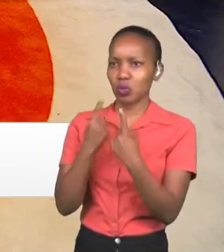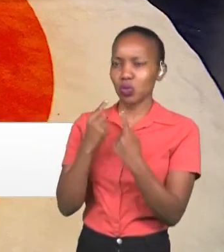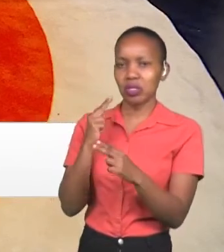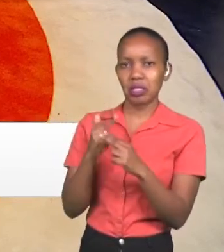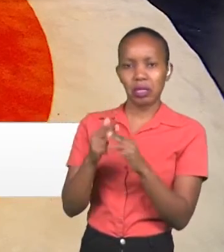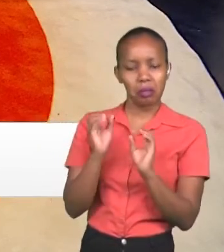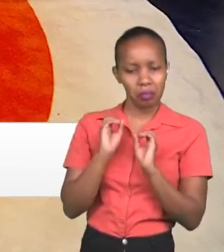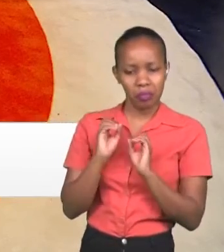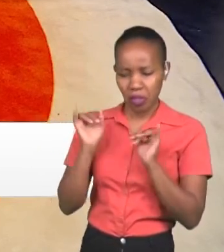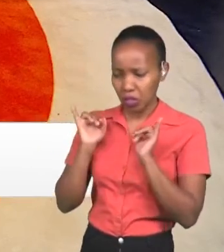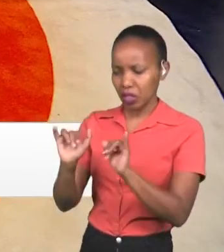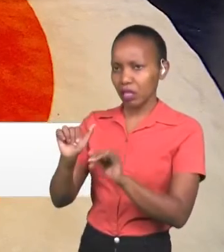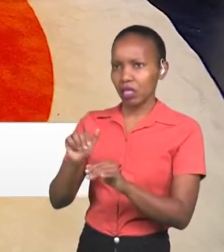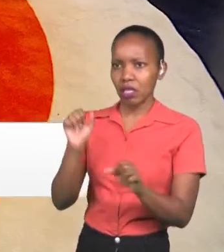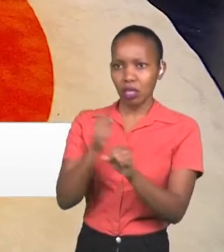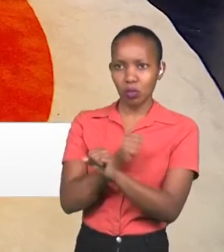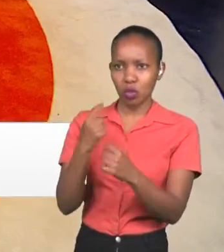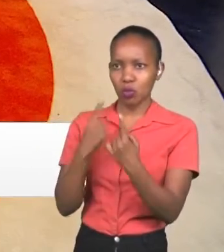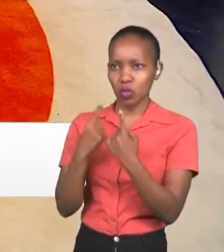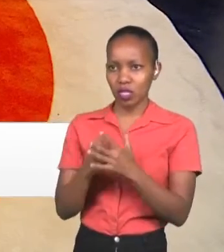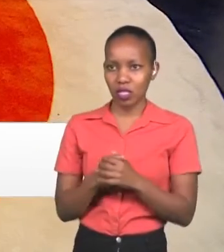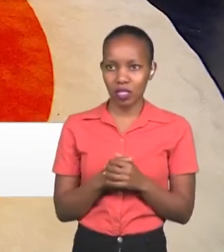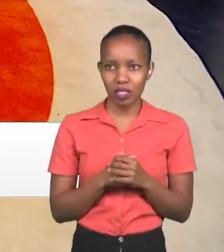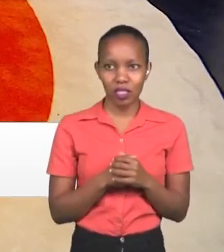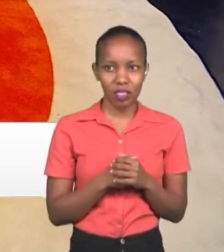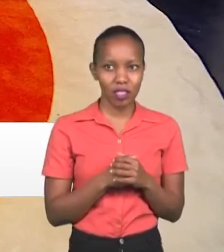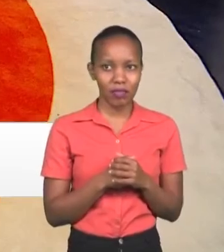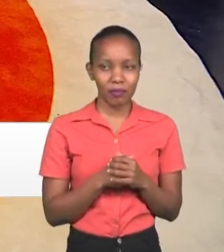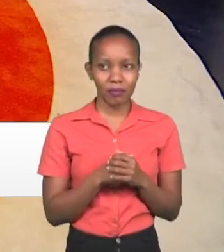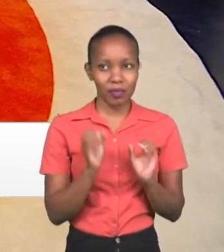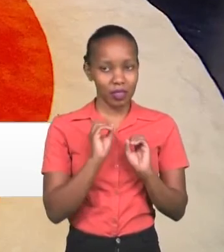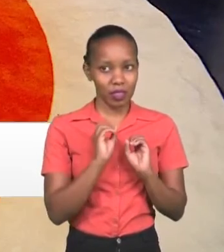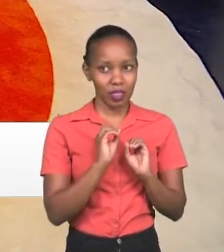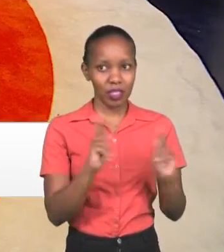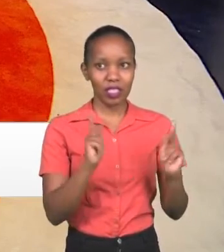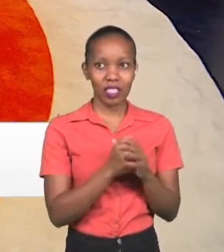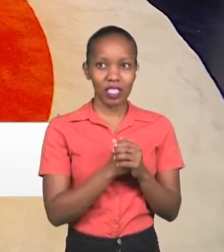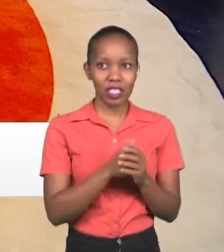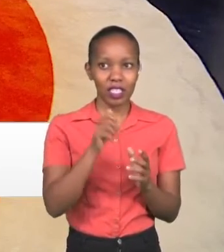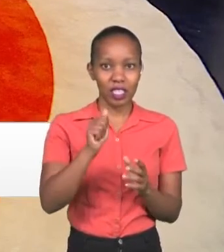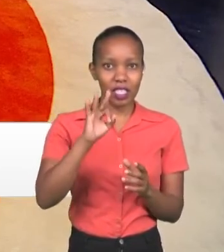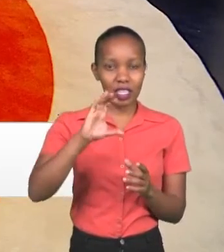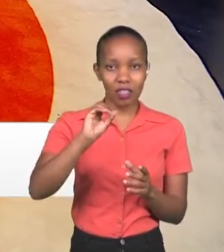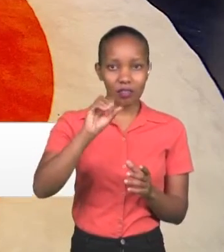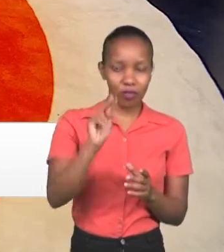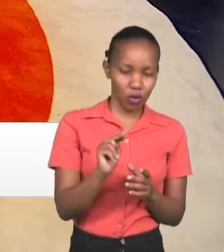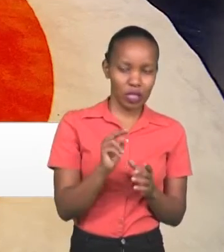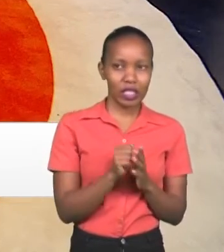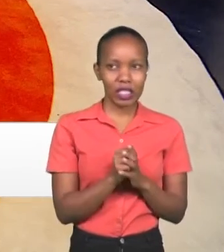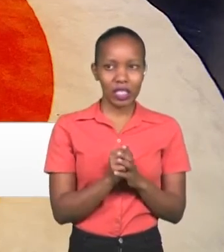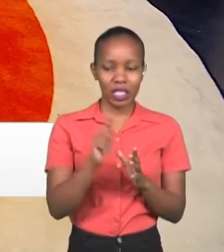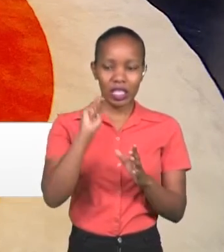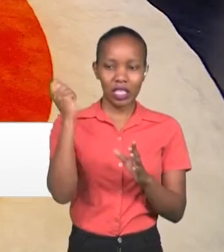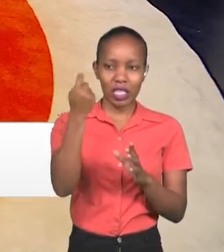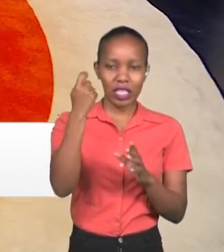anyway, so African Cup of Nations. No fun. African Cup of Nations is here. Arambe Stars